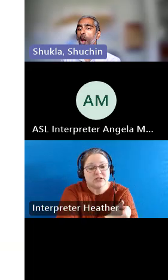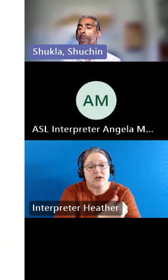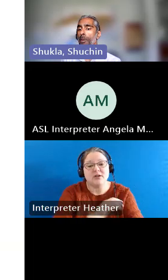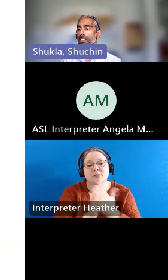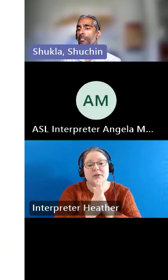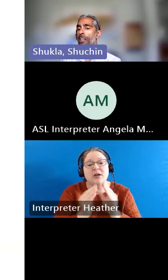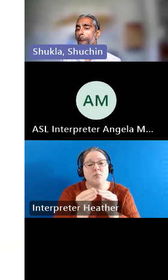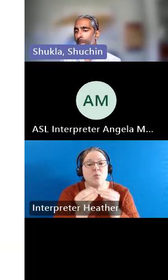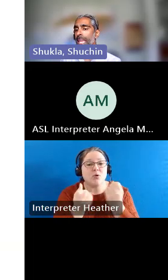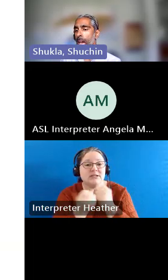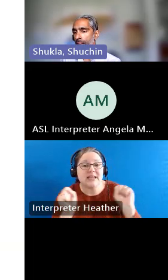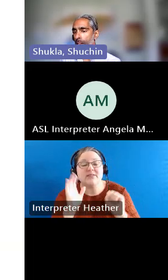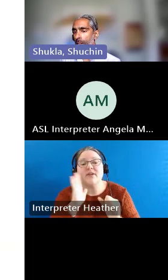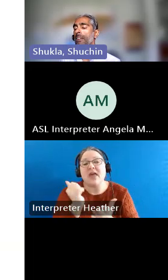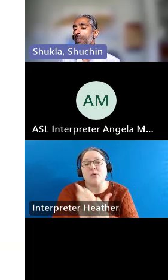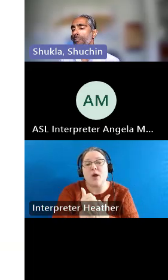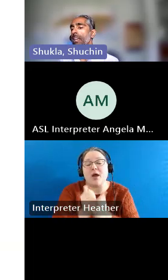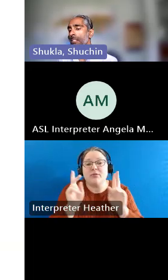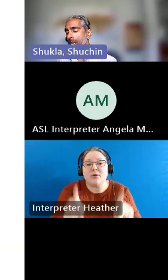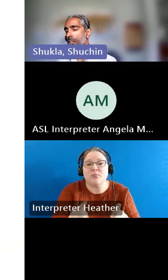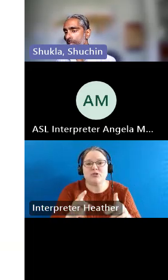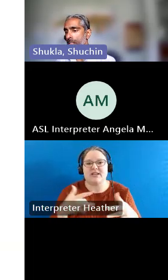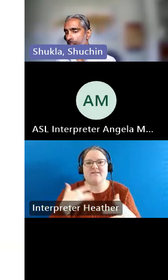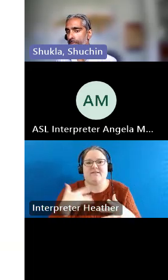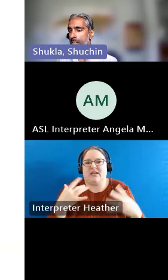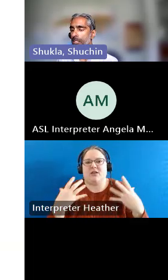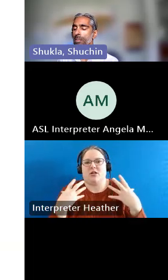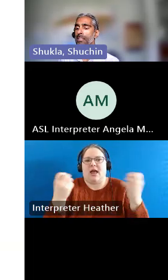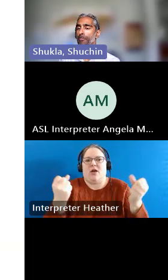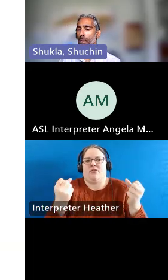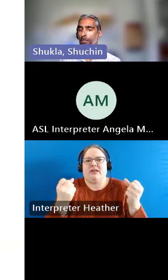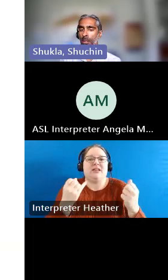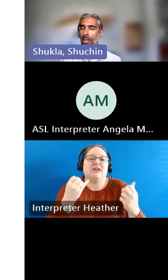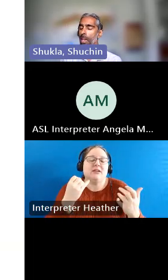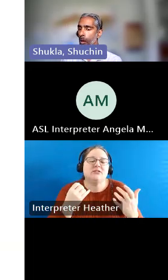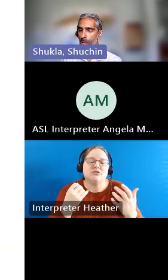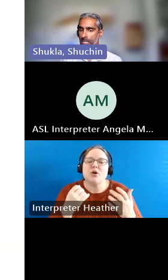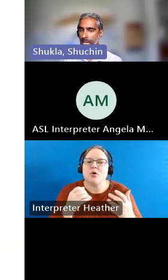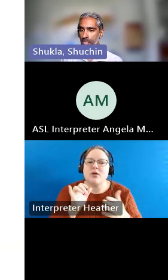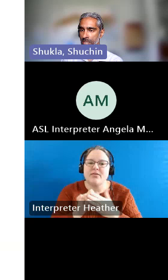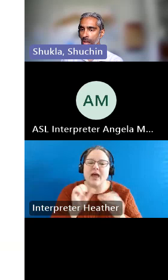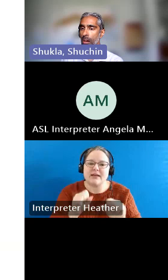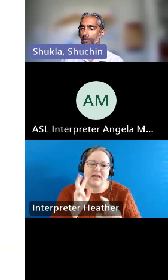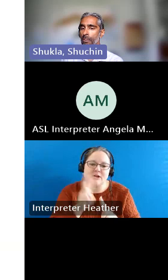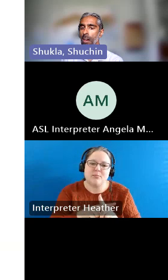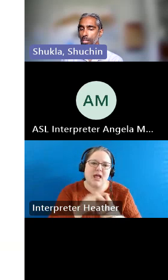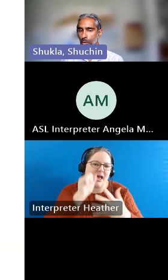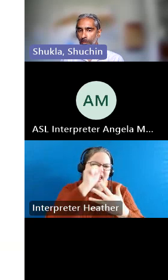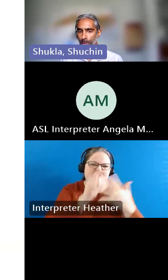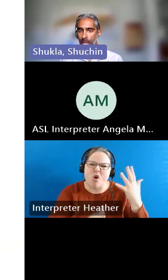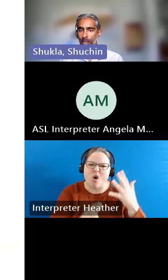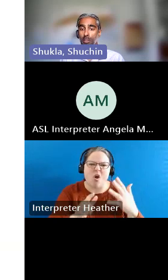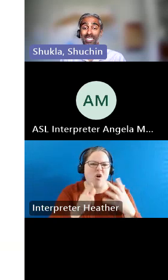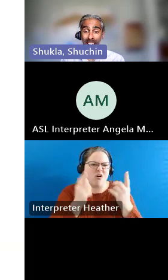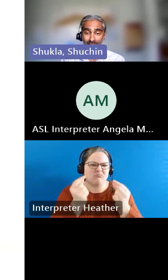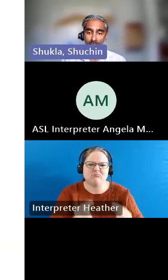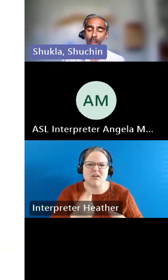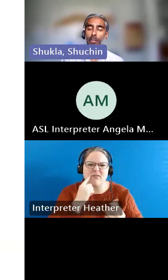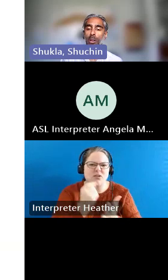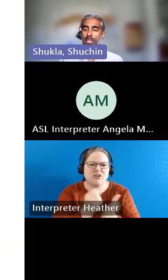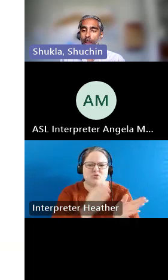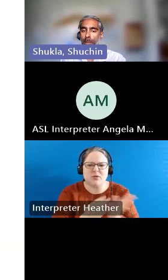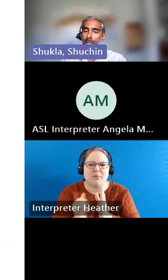safer, can help a person be healthier even if they continue using substances. So that's applicable at all stages of a treatment plan.